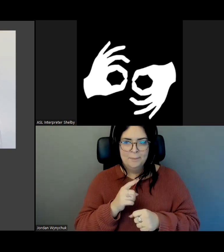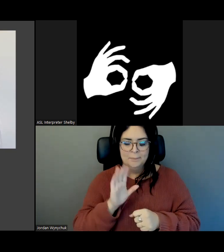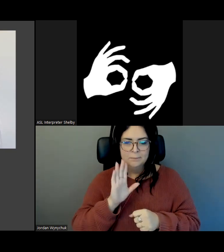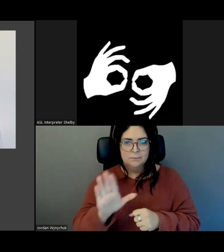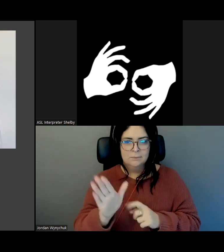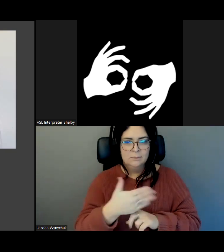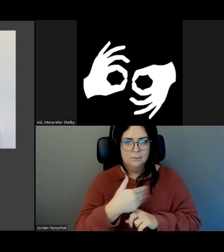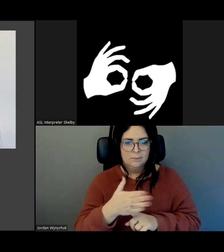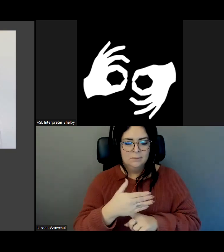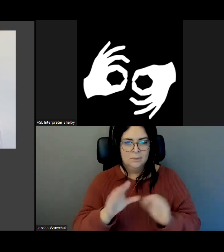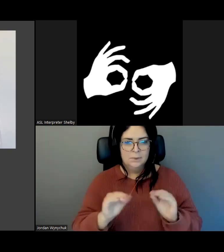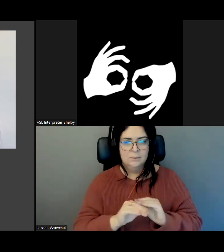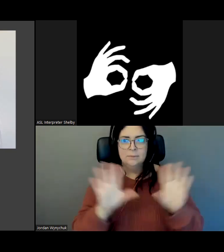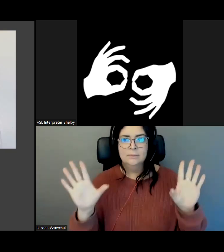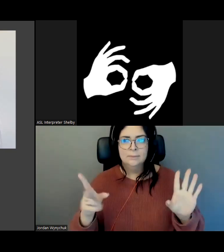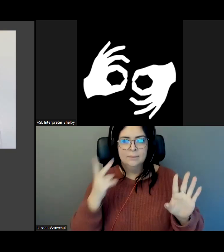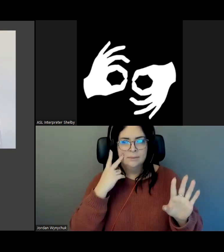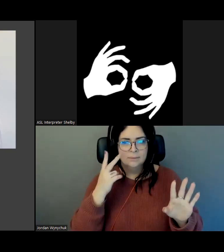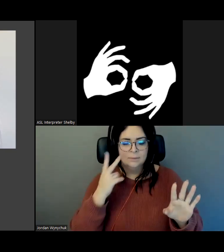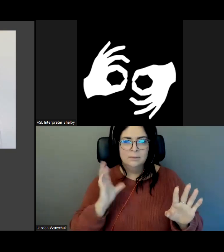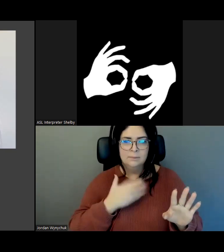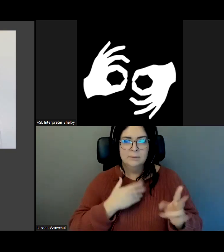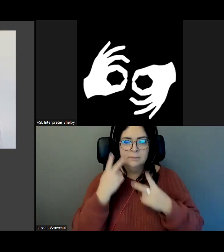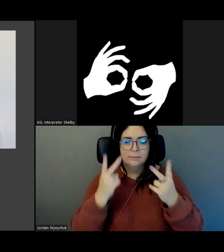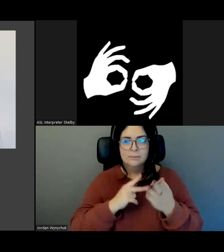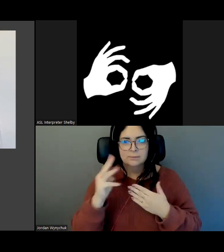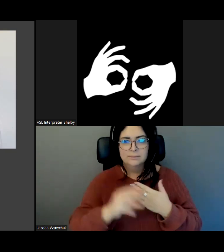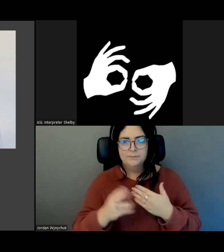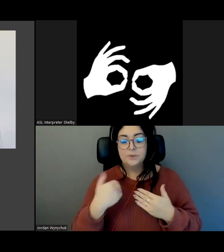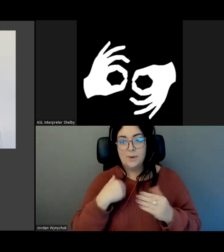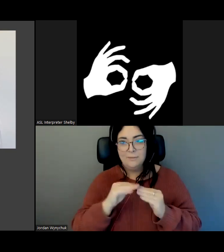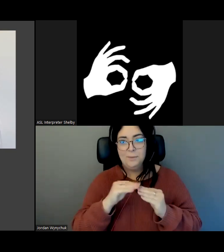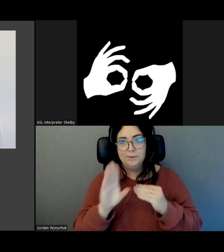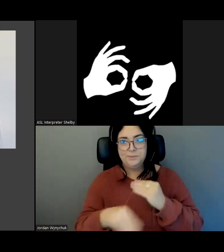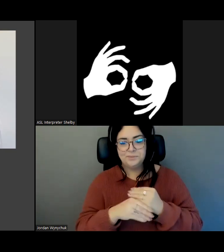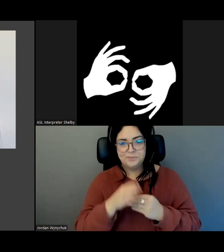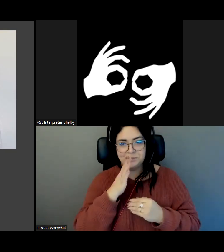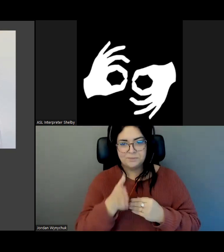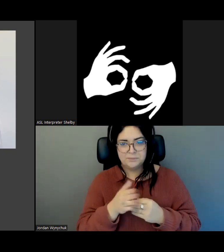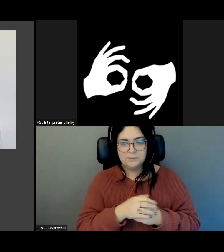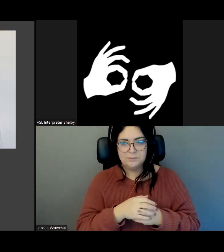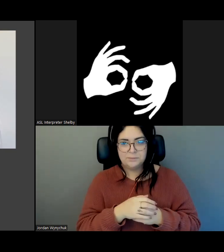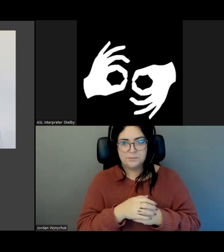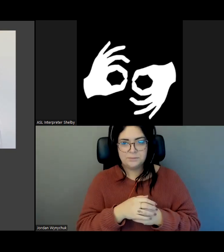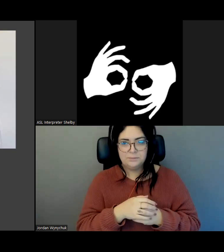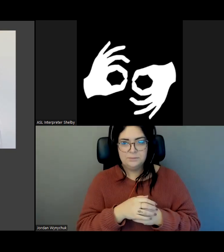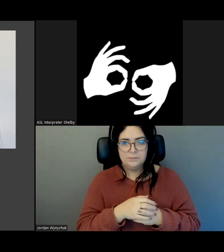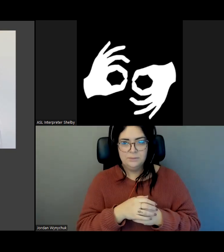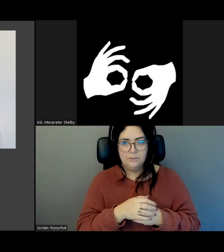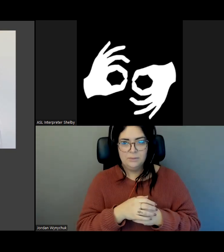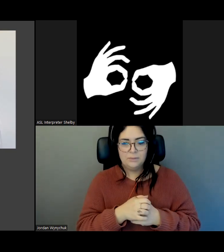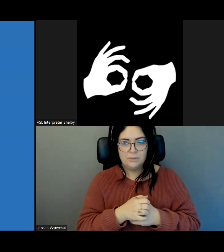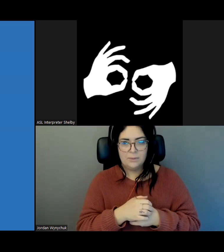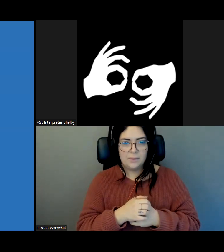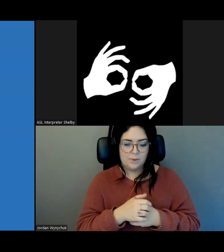flags are visible within our visibility program. So we have even more to add, which we're looking forward to in the future.